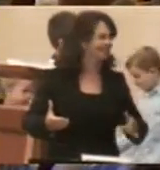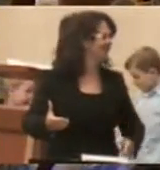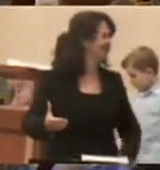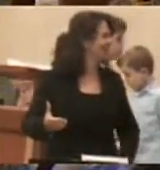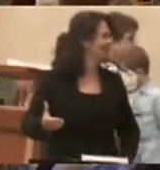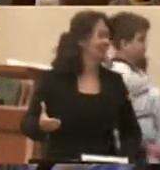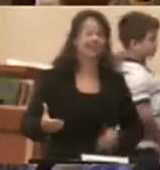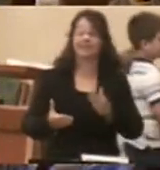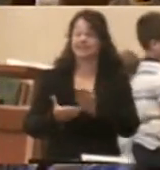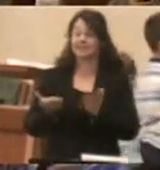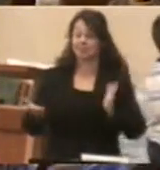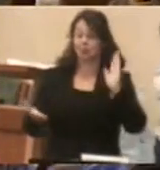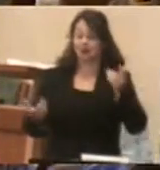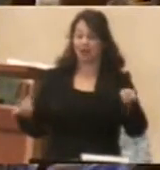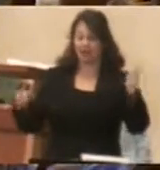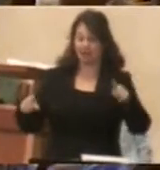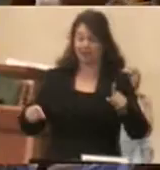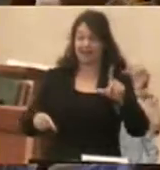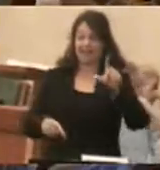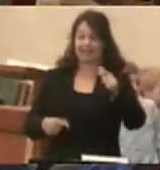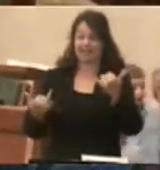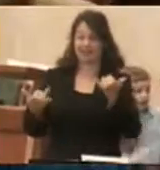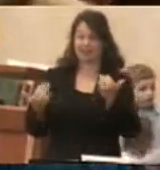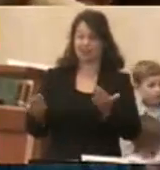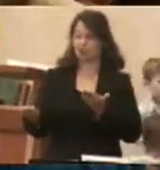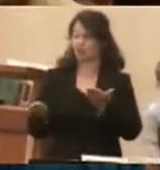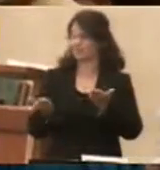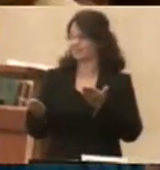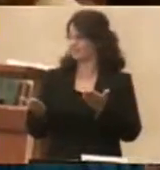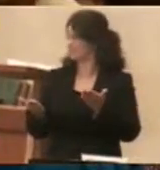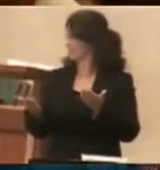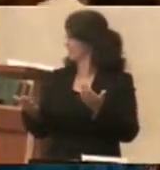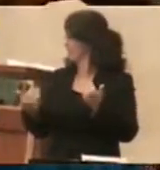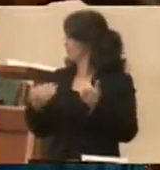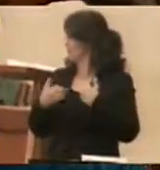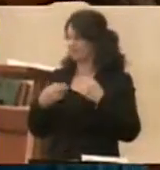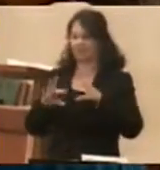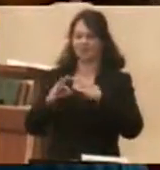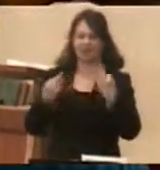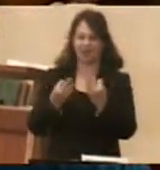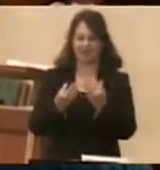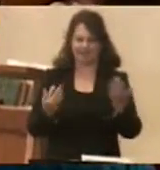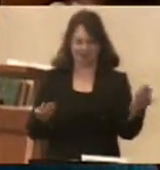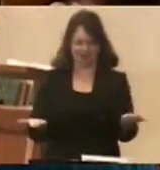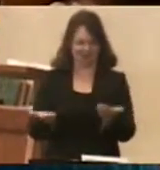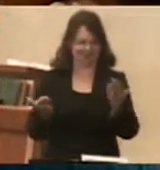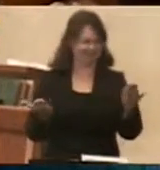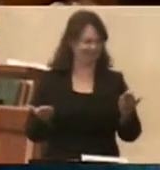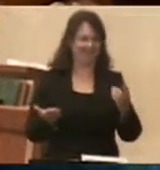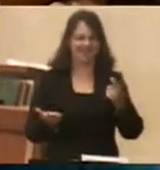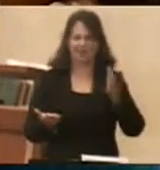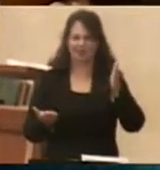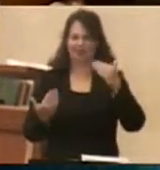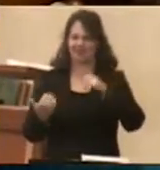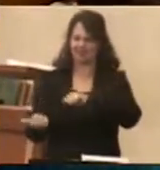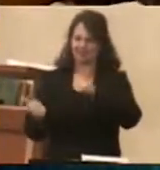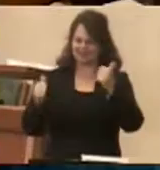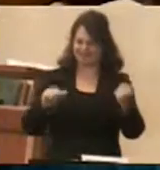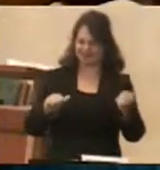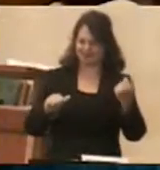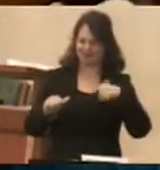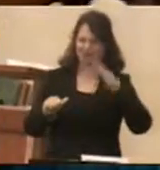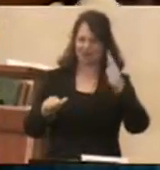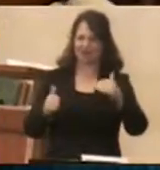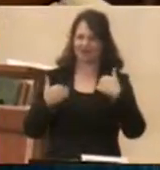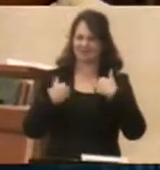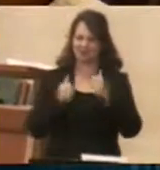Something's going to happen later this service. We've got a family here, and they're going to have a baptism. We're going to have this